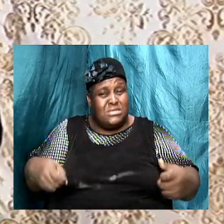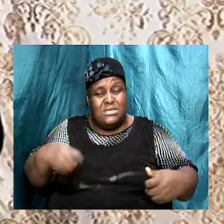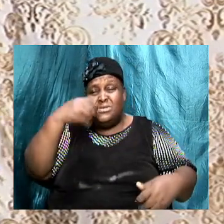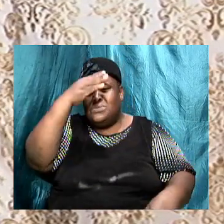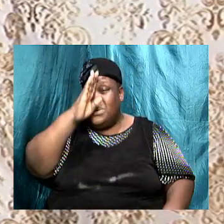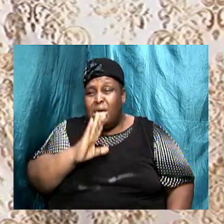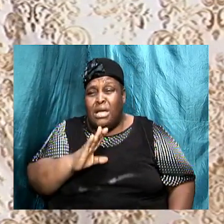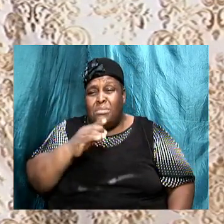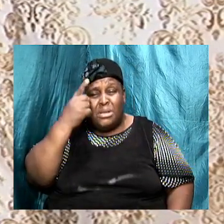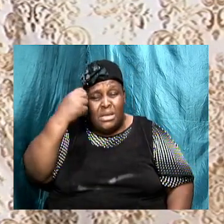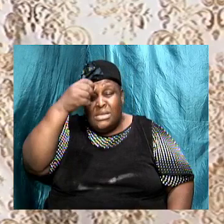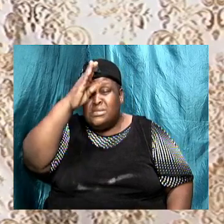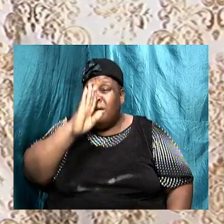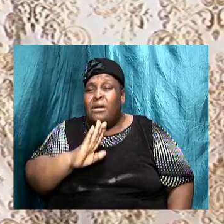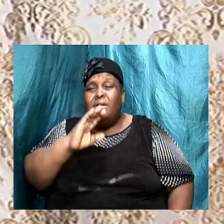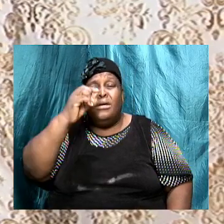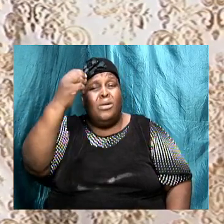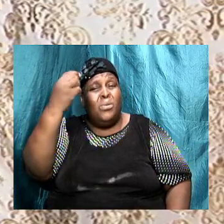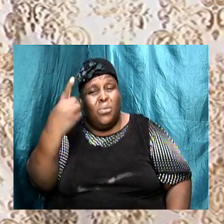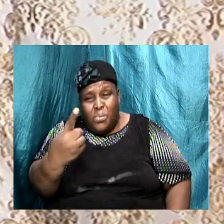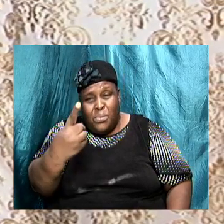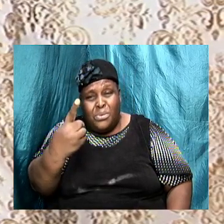Hallelujah, because it's God alone